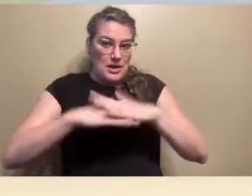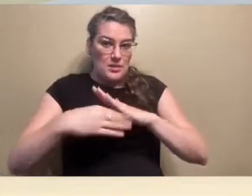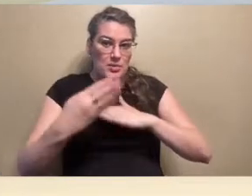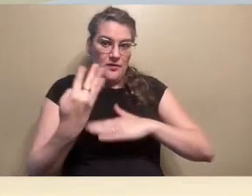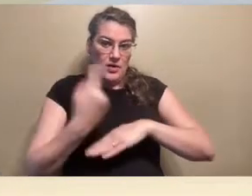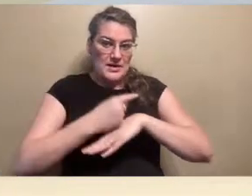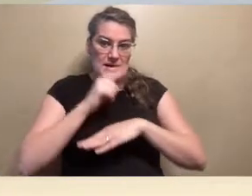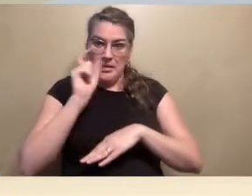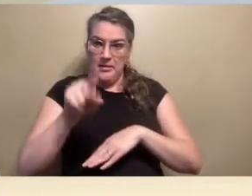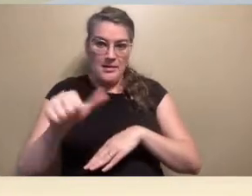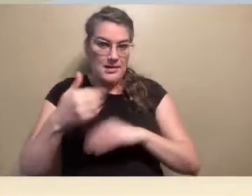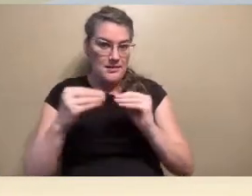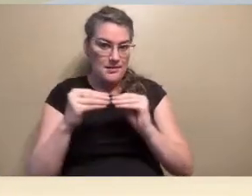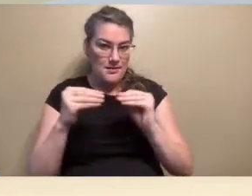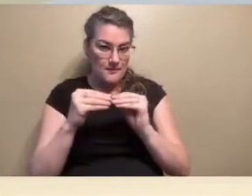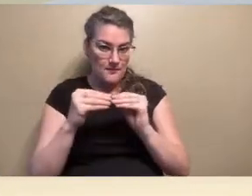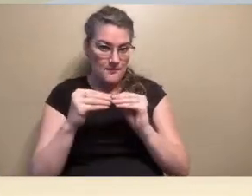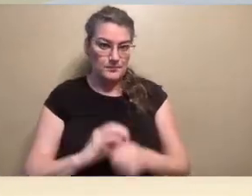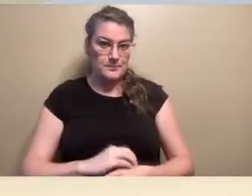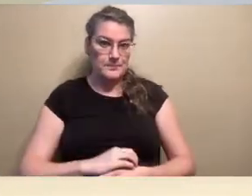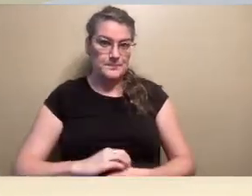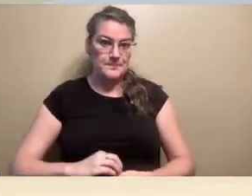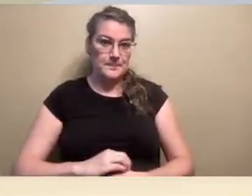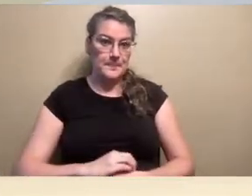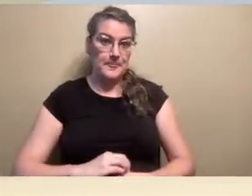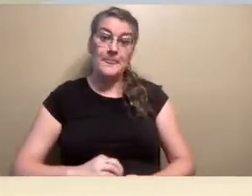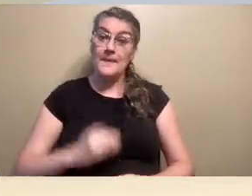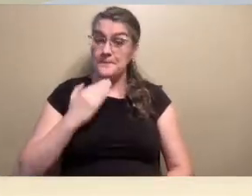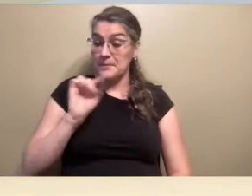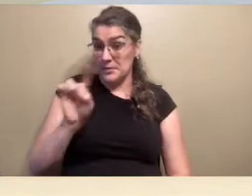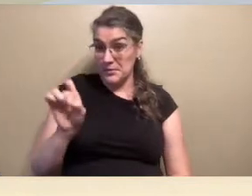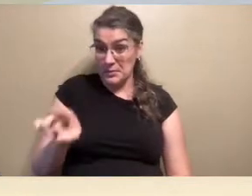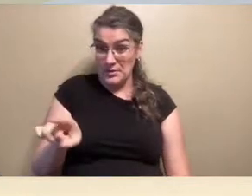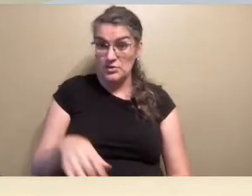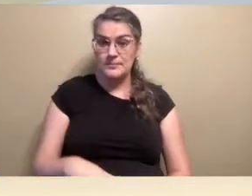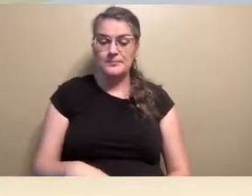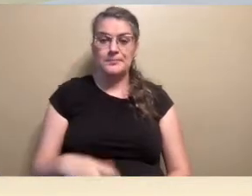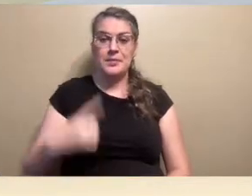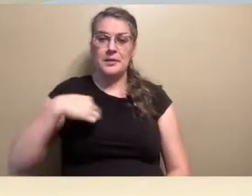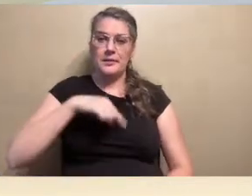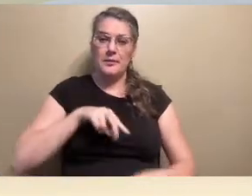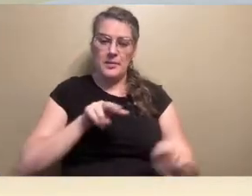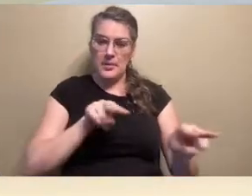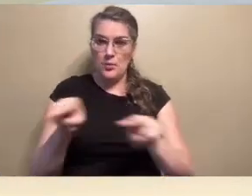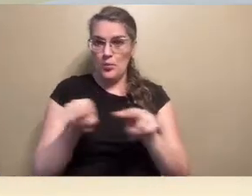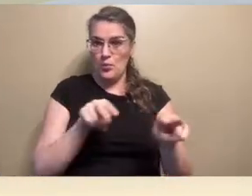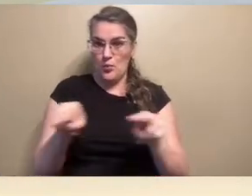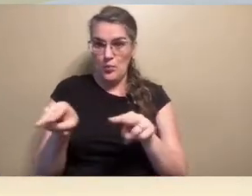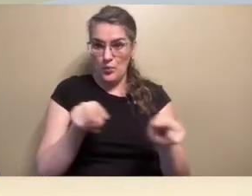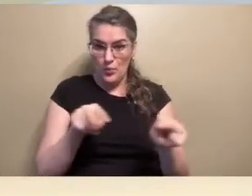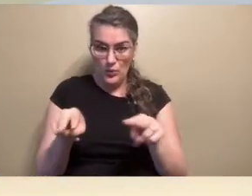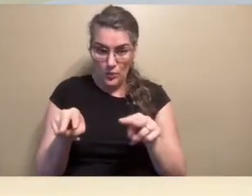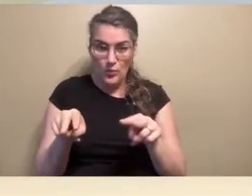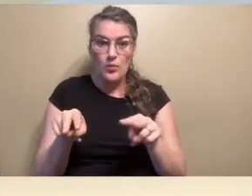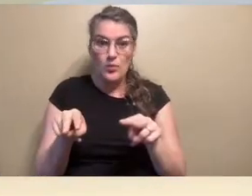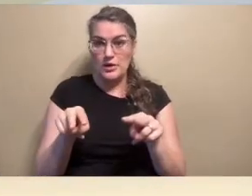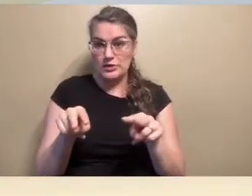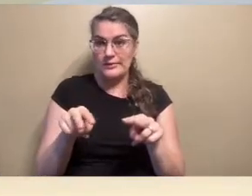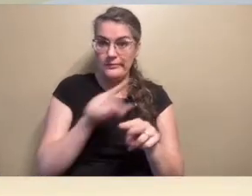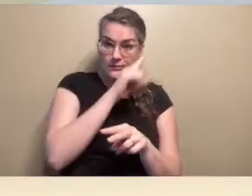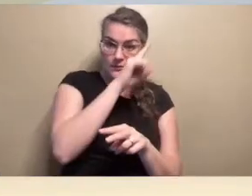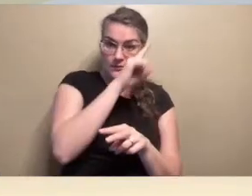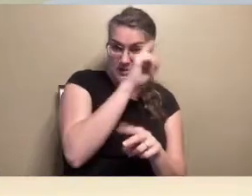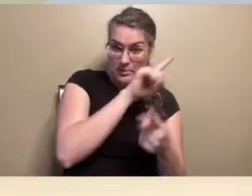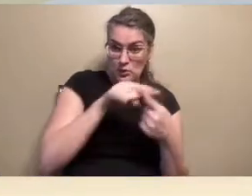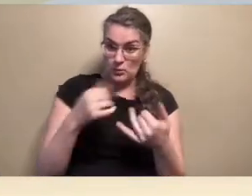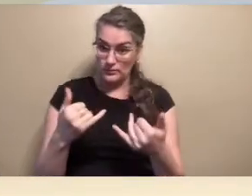requirements? Well, interesting. We've been looking at some of the case management even in earlier summer,